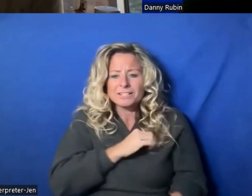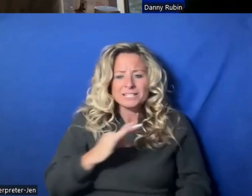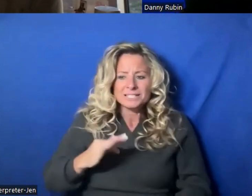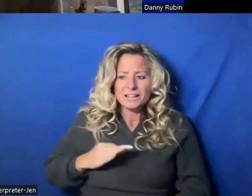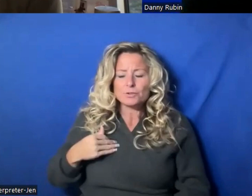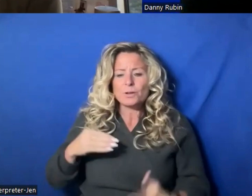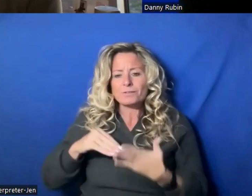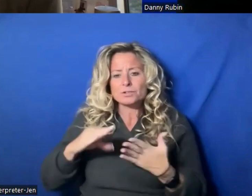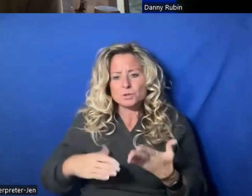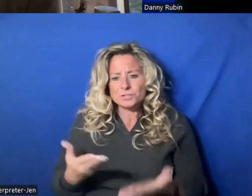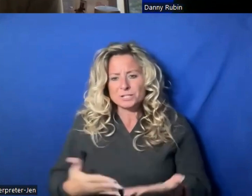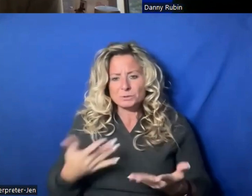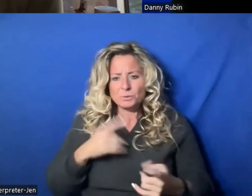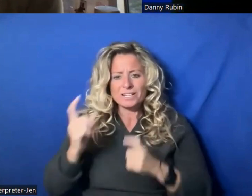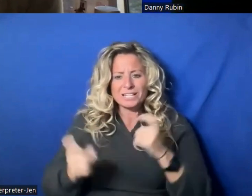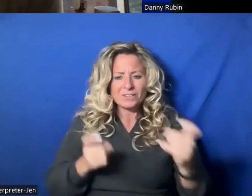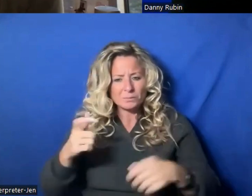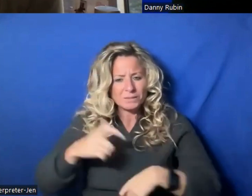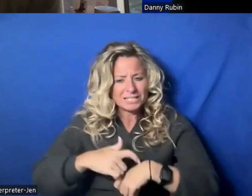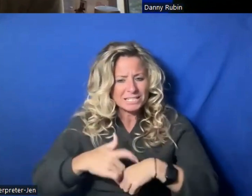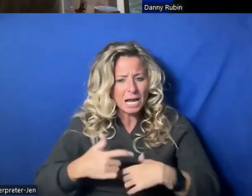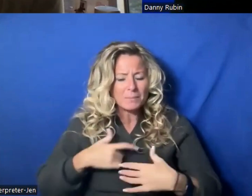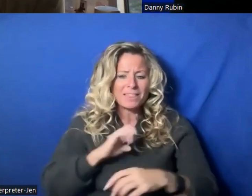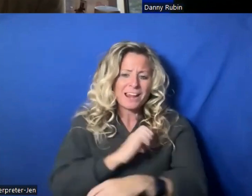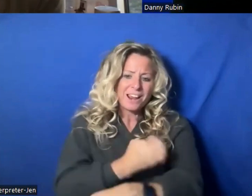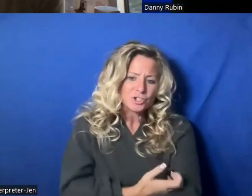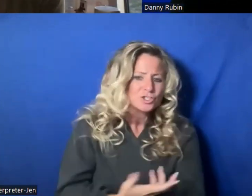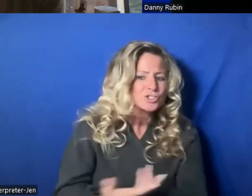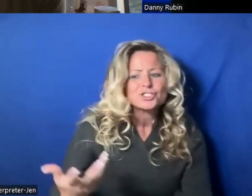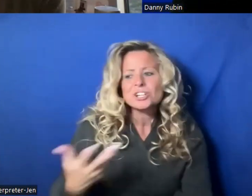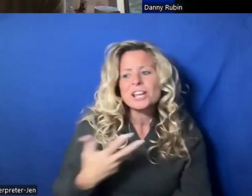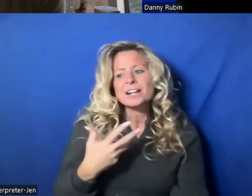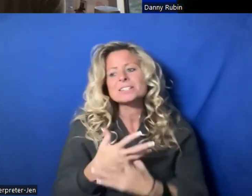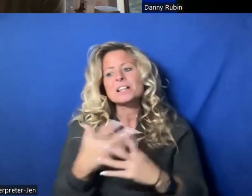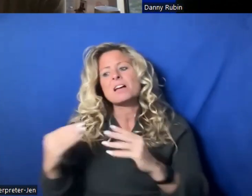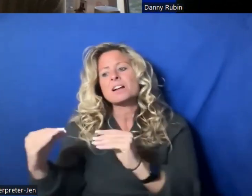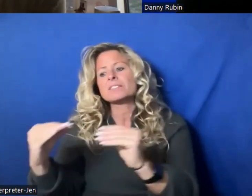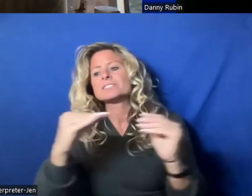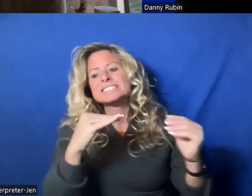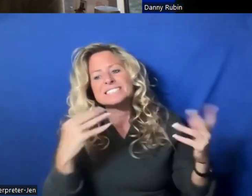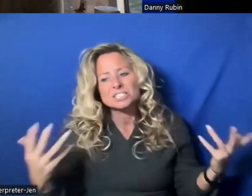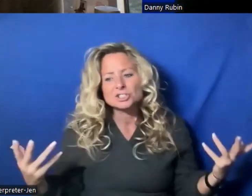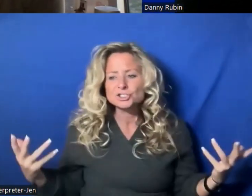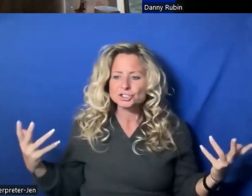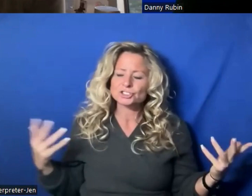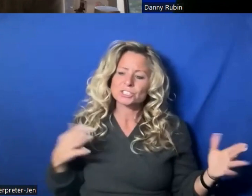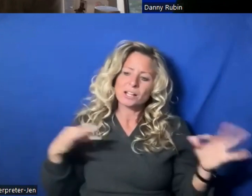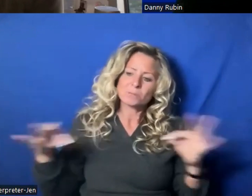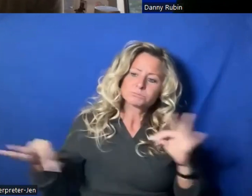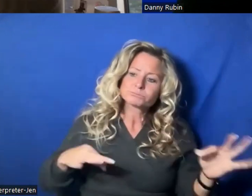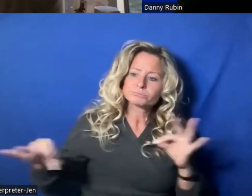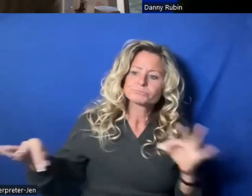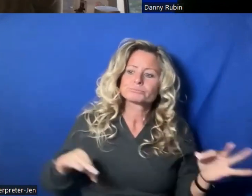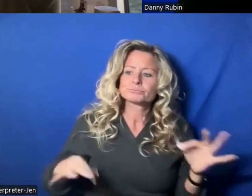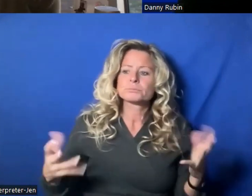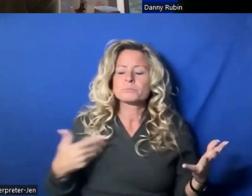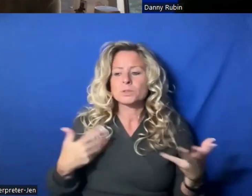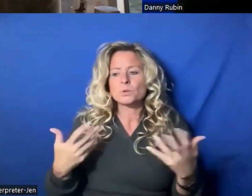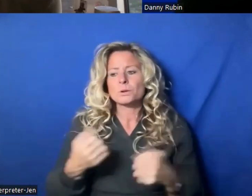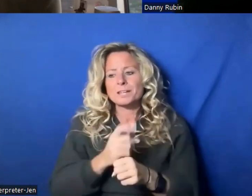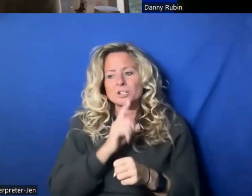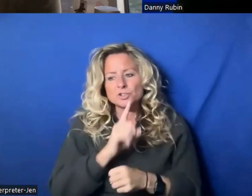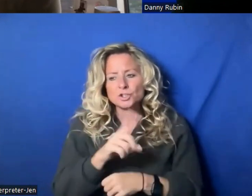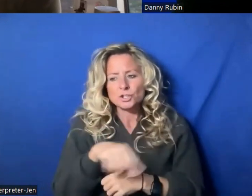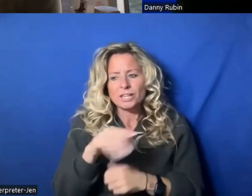in here, we want to be able to give them the time, the energy, and it is a lot of teaching and explaining. And so we want to make sure that